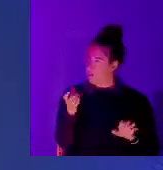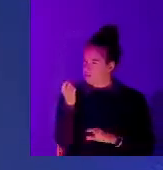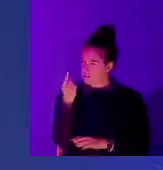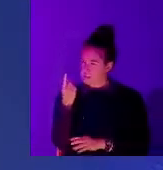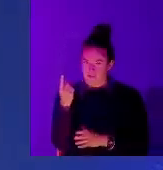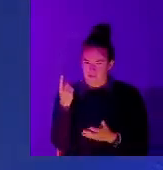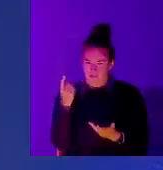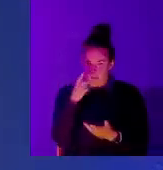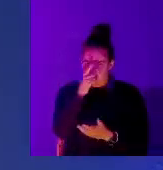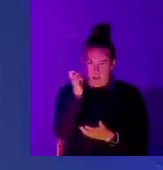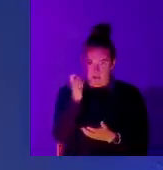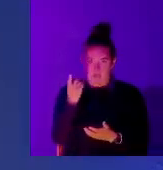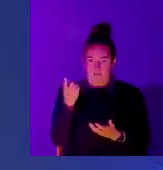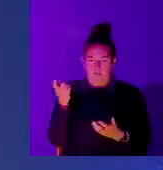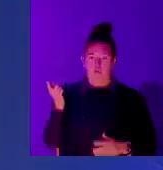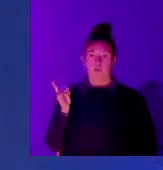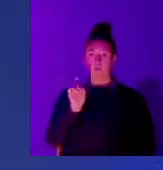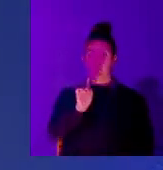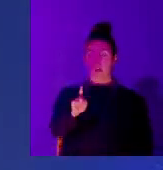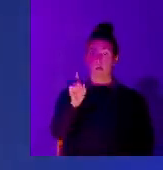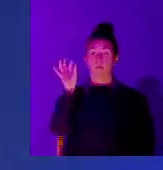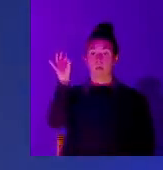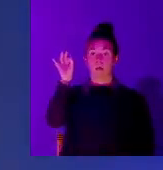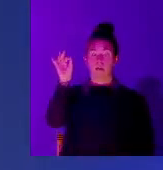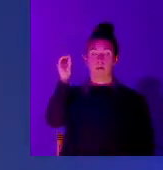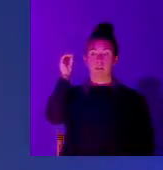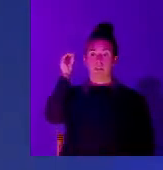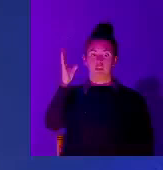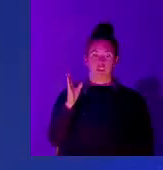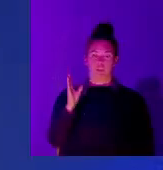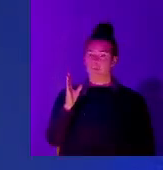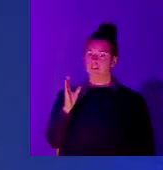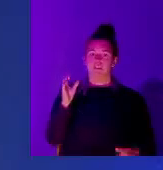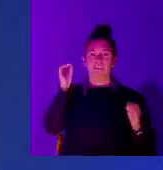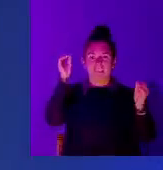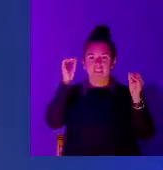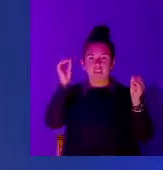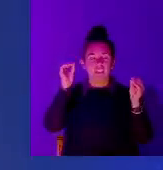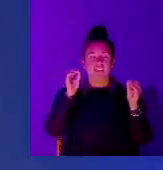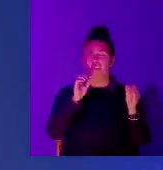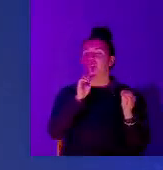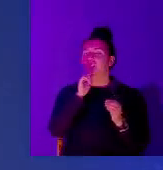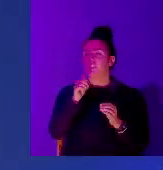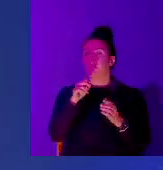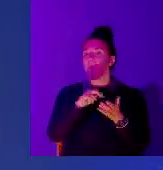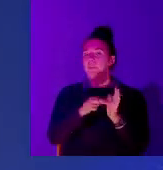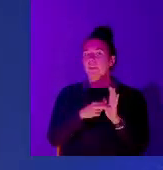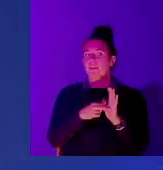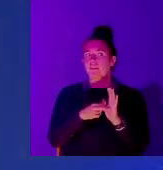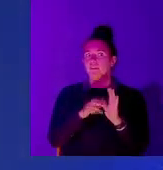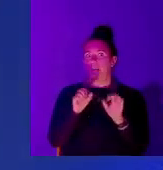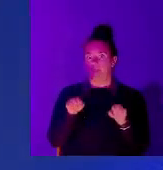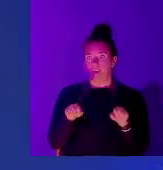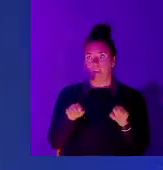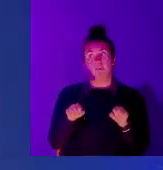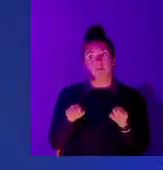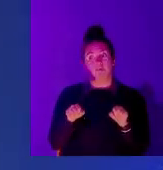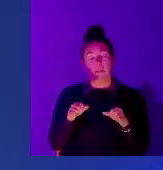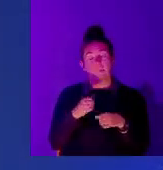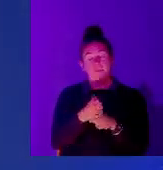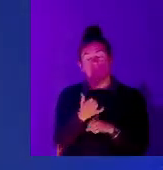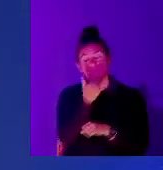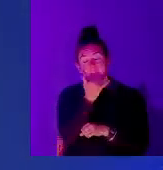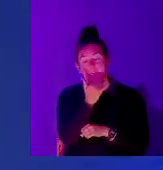mean that they cannot unintentionally introduce an error. Test